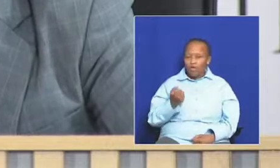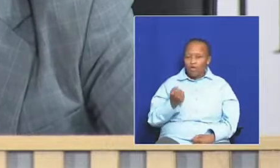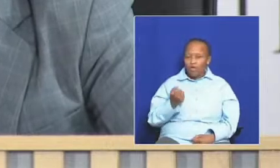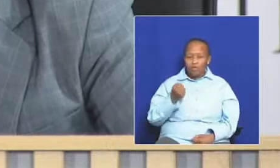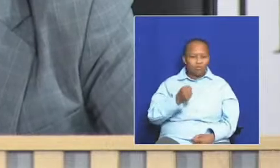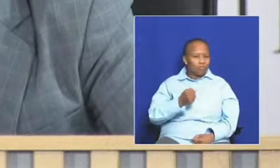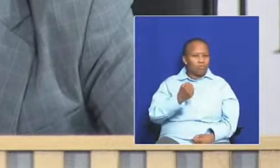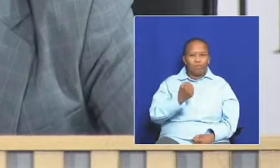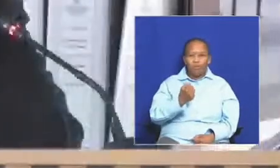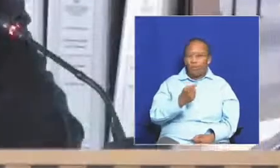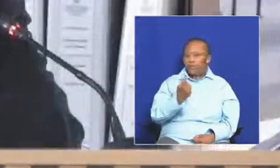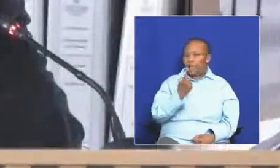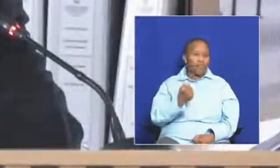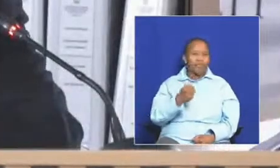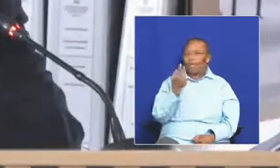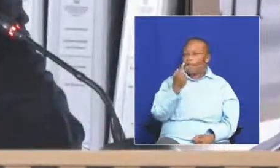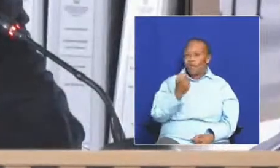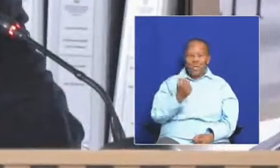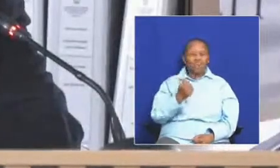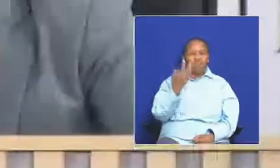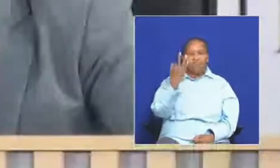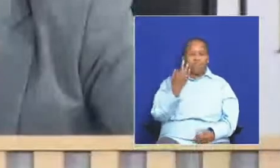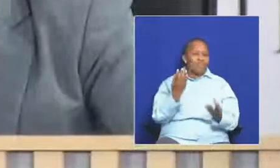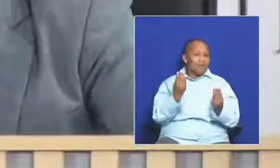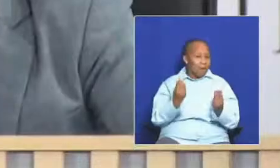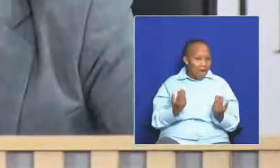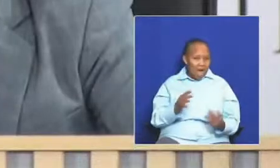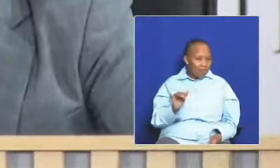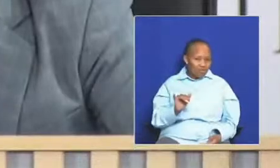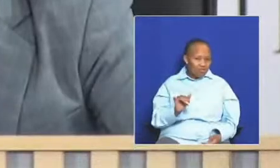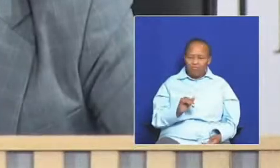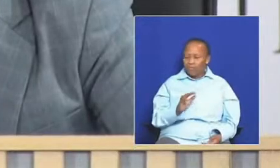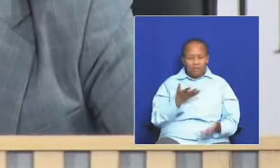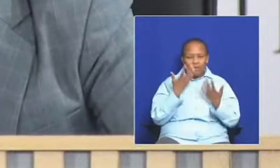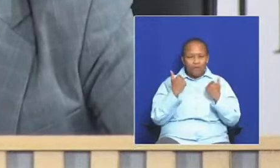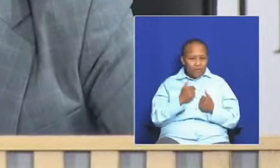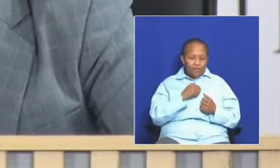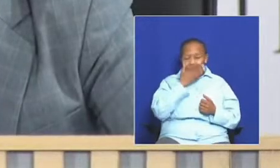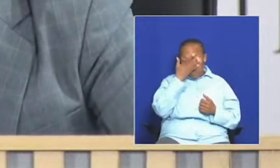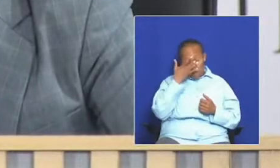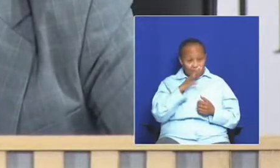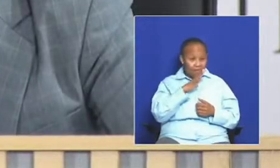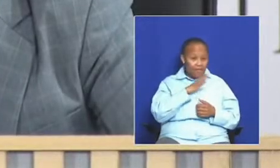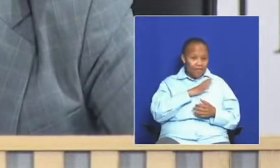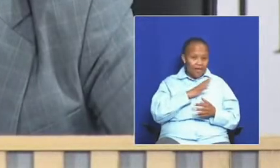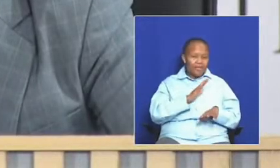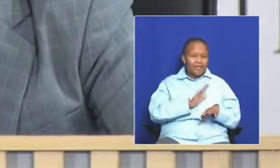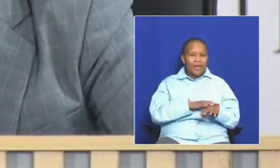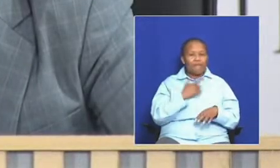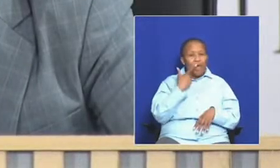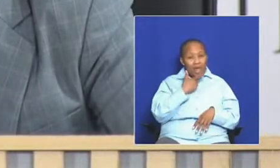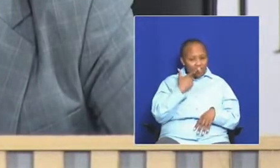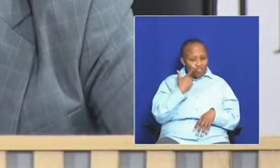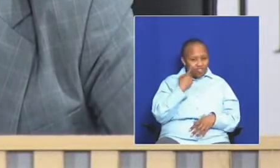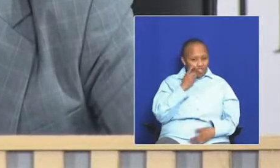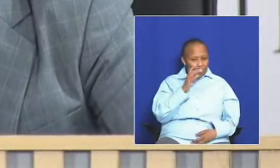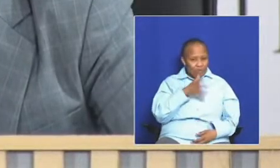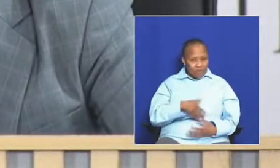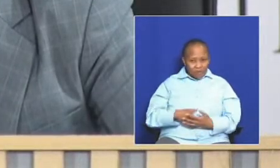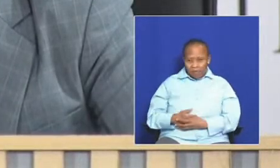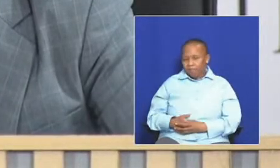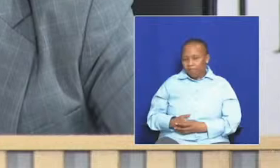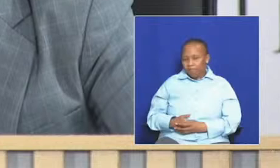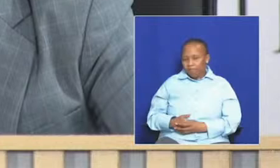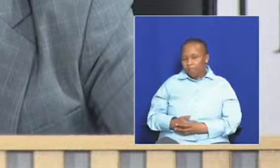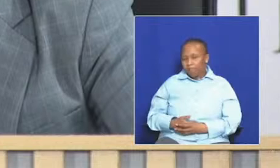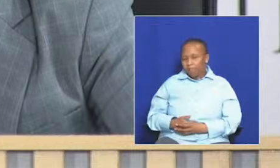know. Okay, well, you will check that during the lunch as well, while the exercise. Now, in participating in